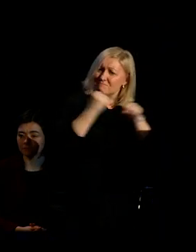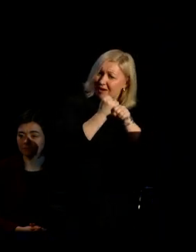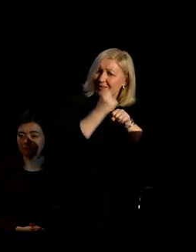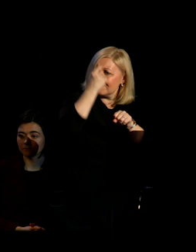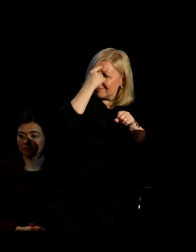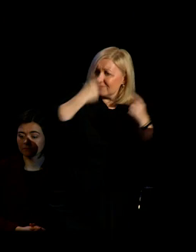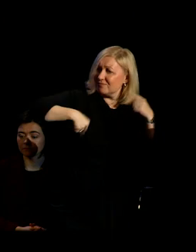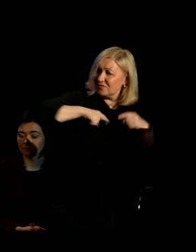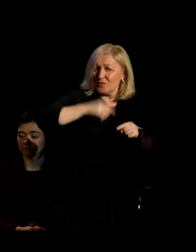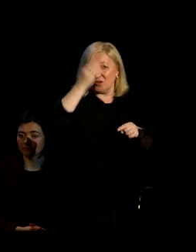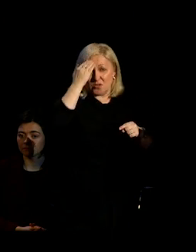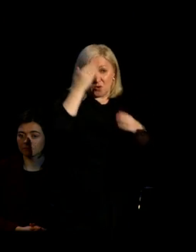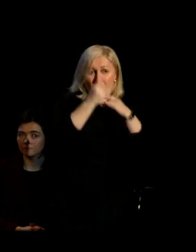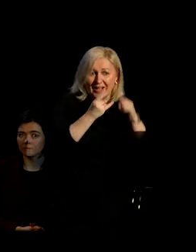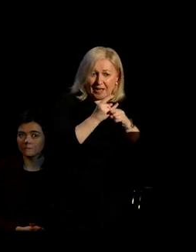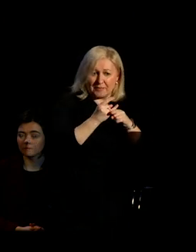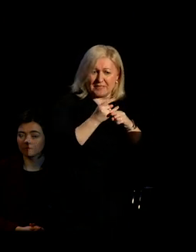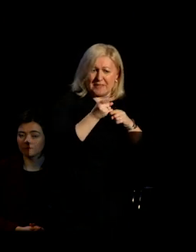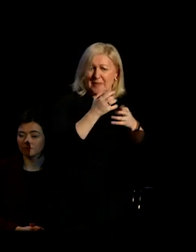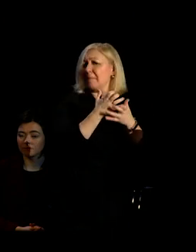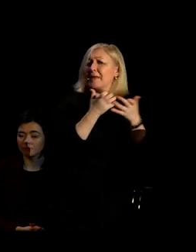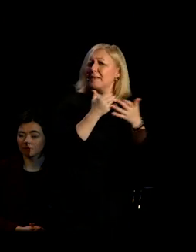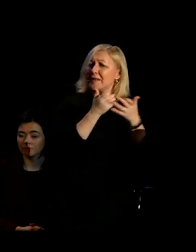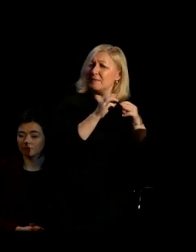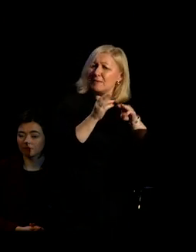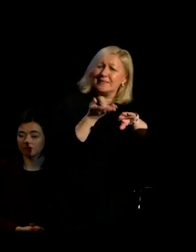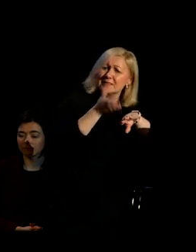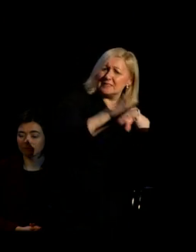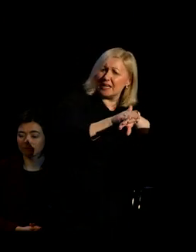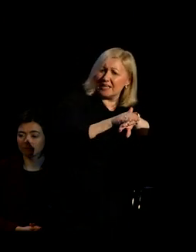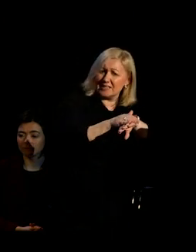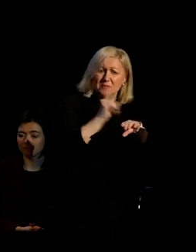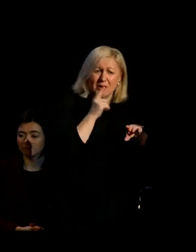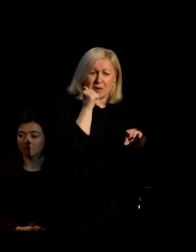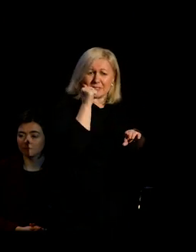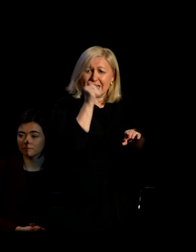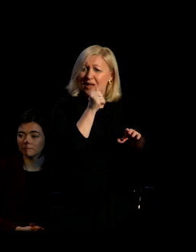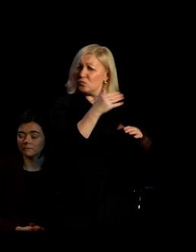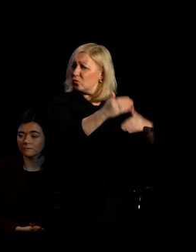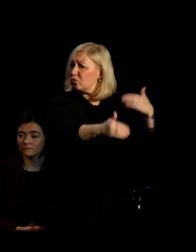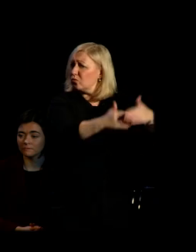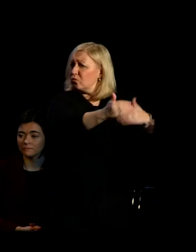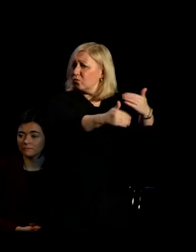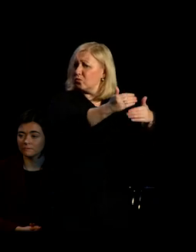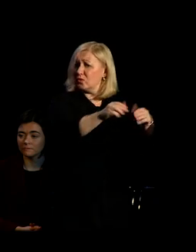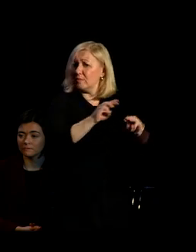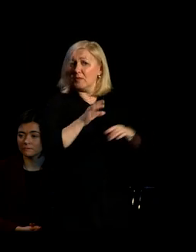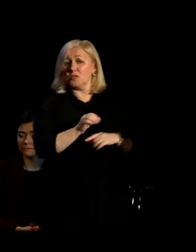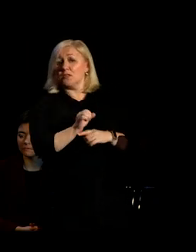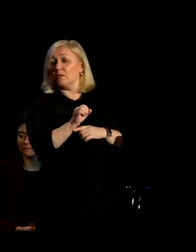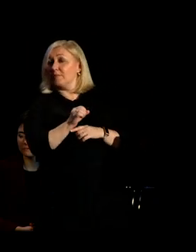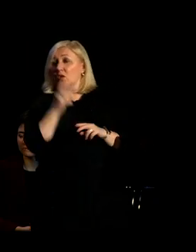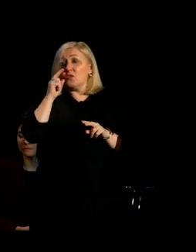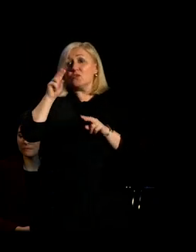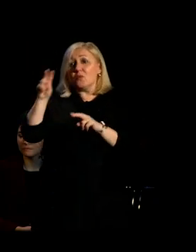hatred, racism, and intolerance, that was permitted to flourish unhindered, and from which future generations